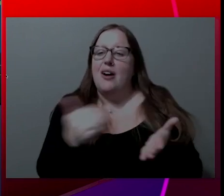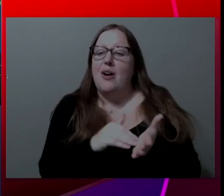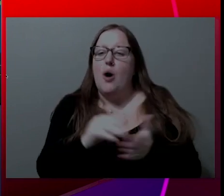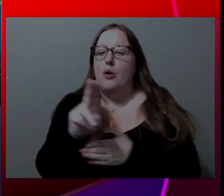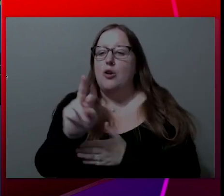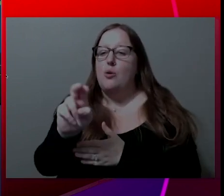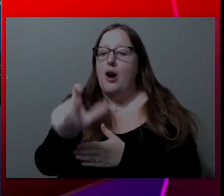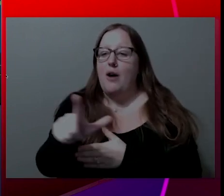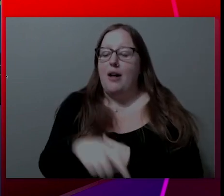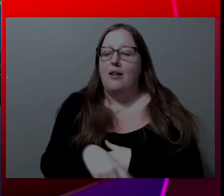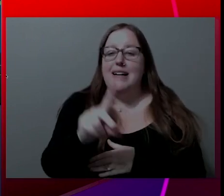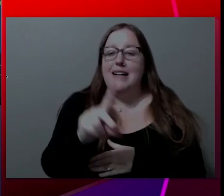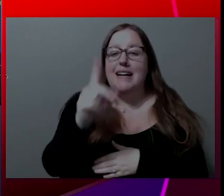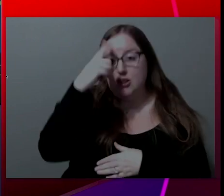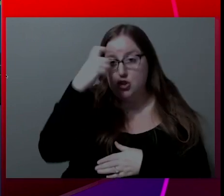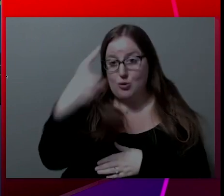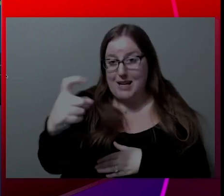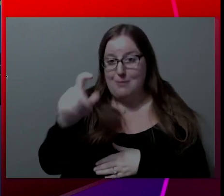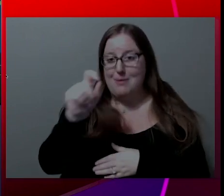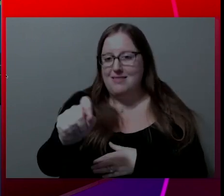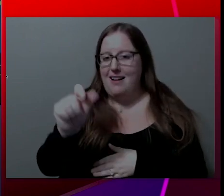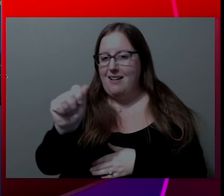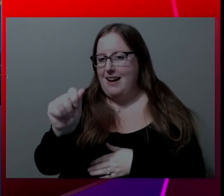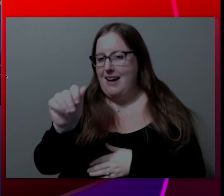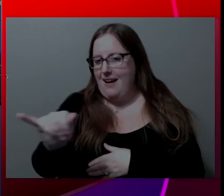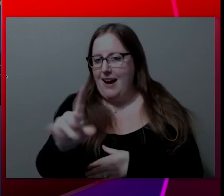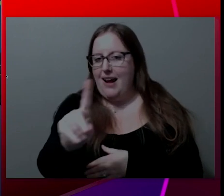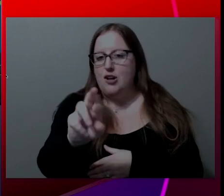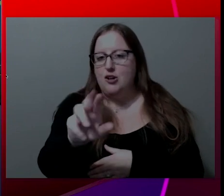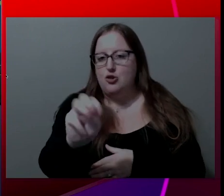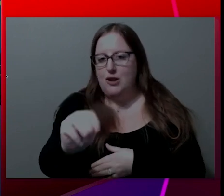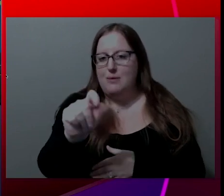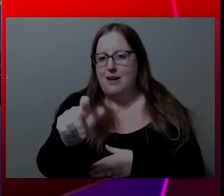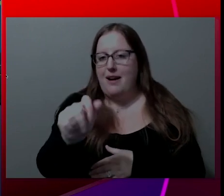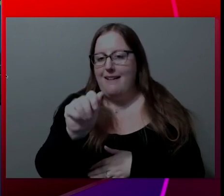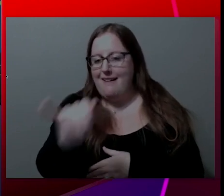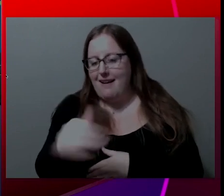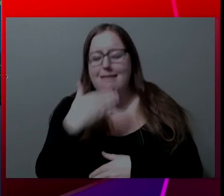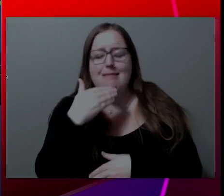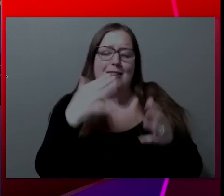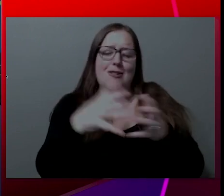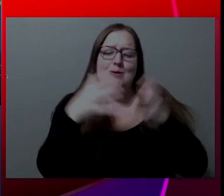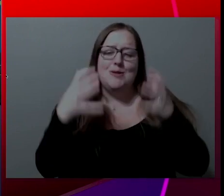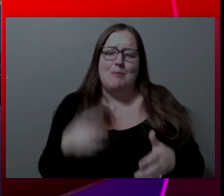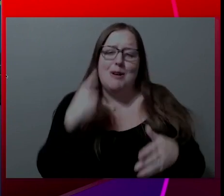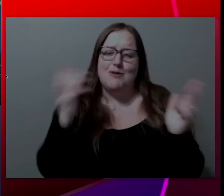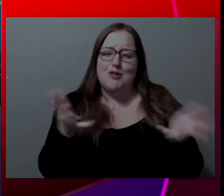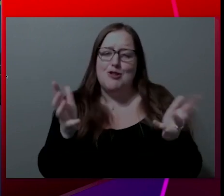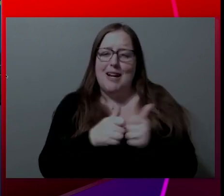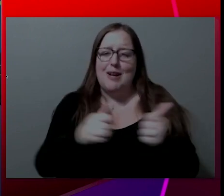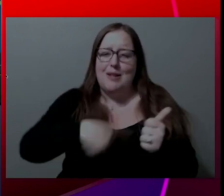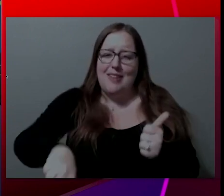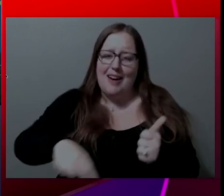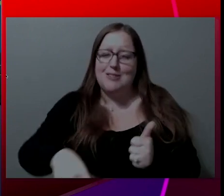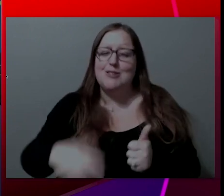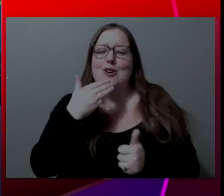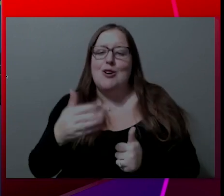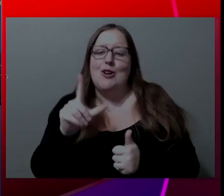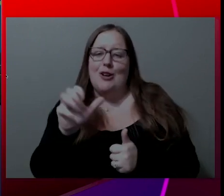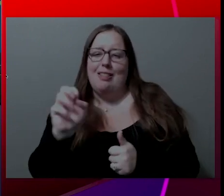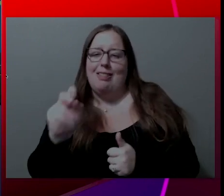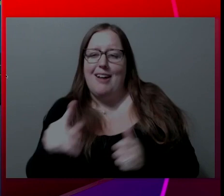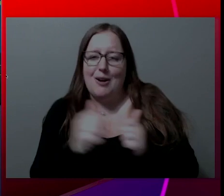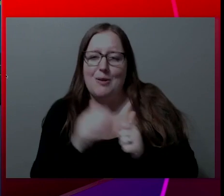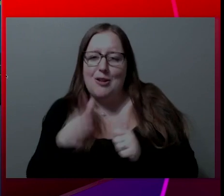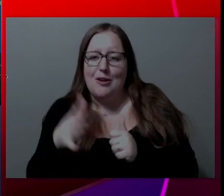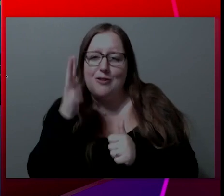is dream.ai. Dream.ai. Yep. All right, thanks so much for telling us about this architecture, and best of luck with your future